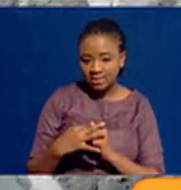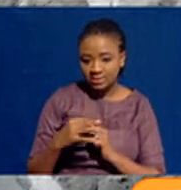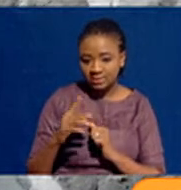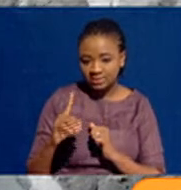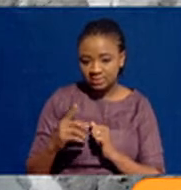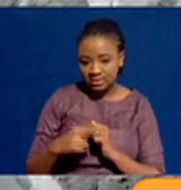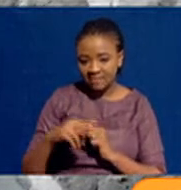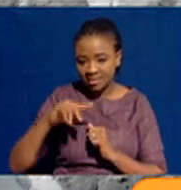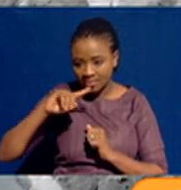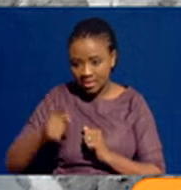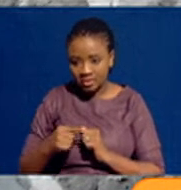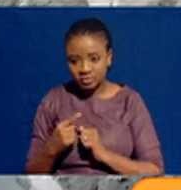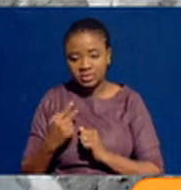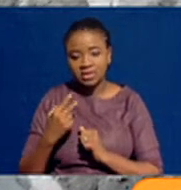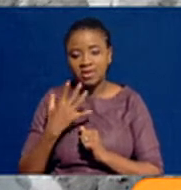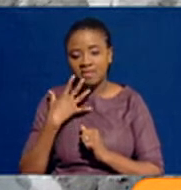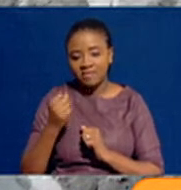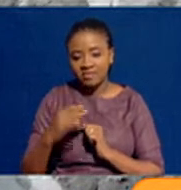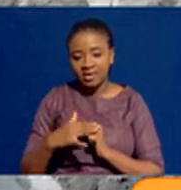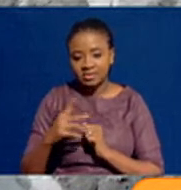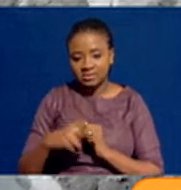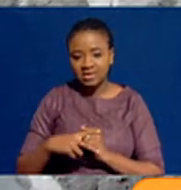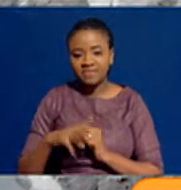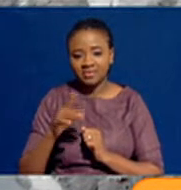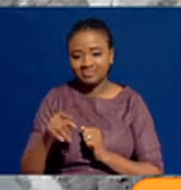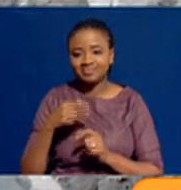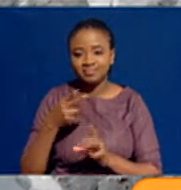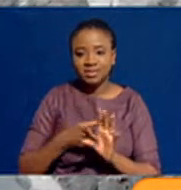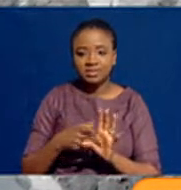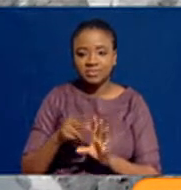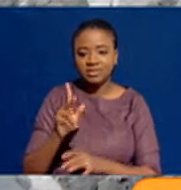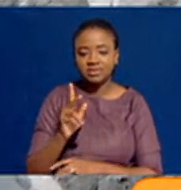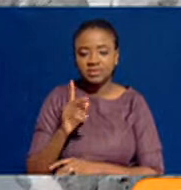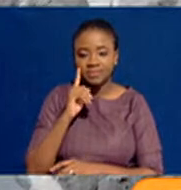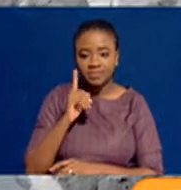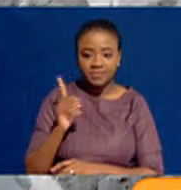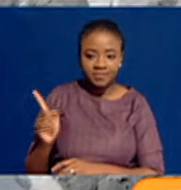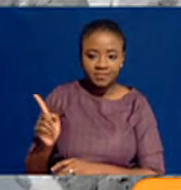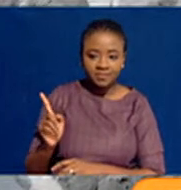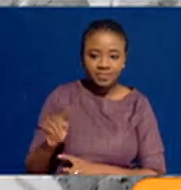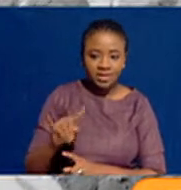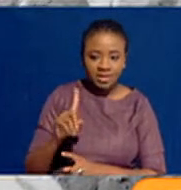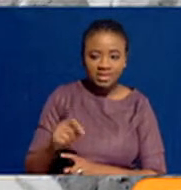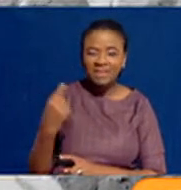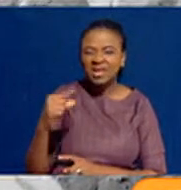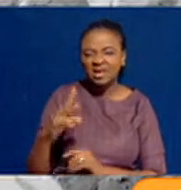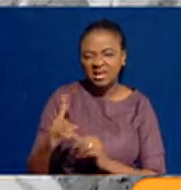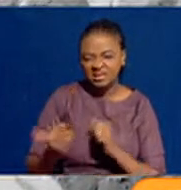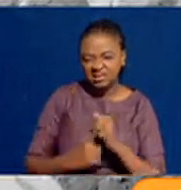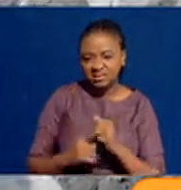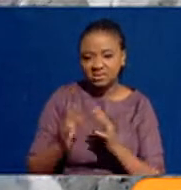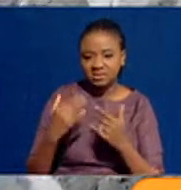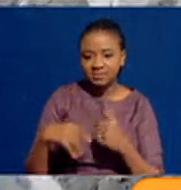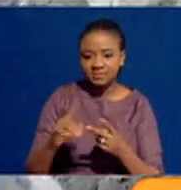1,287,597 candidates will sit the Kenya Primary School Education Assessment at grade 6, while